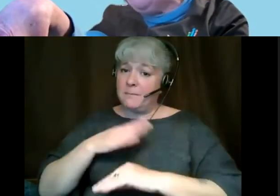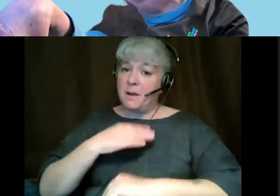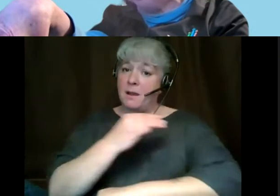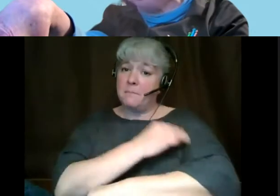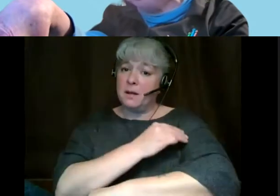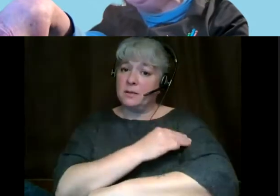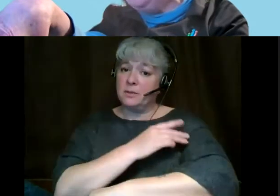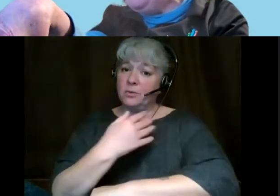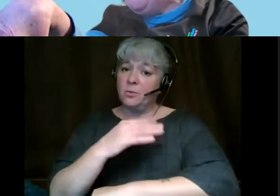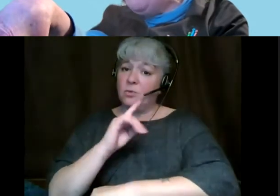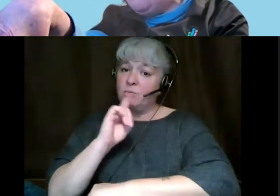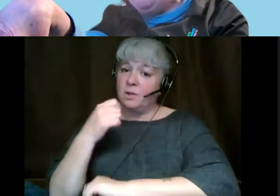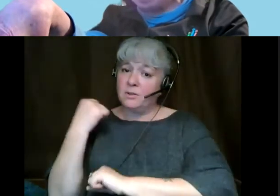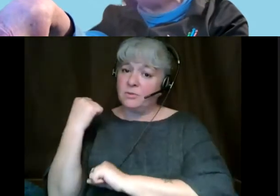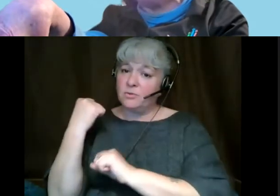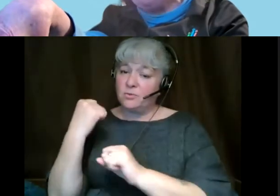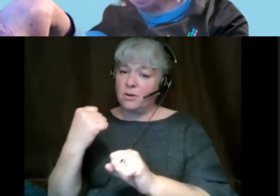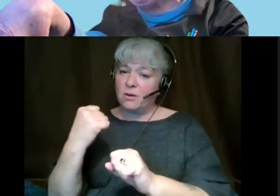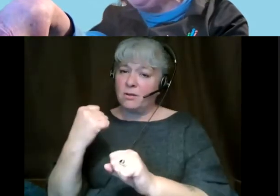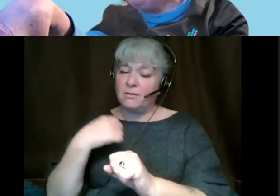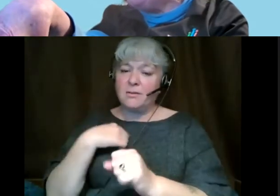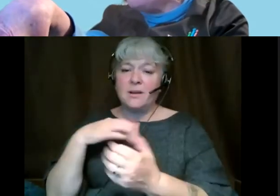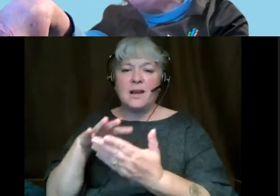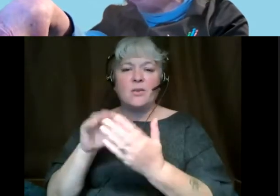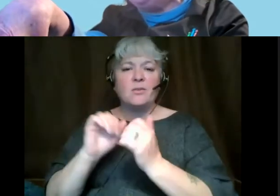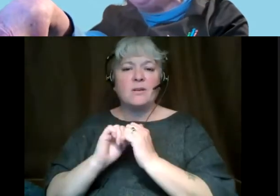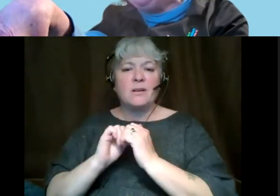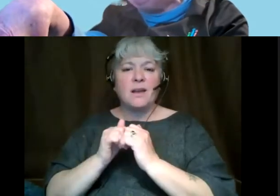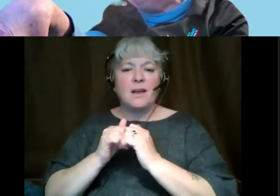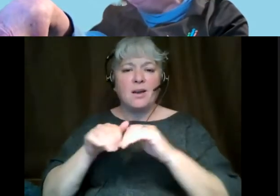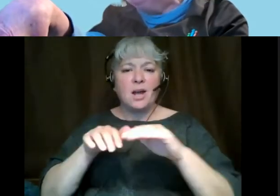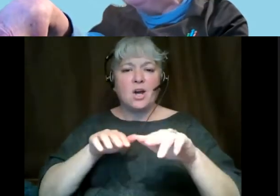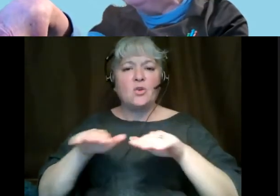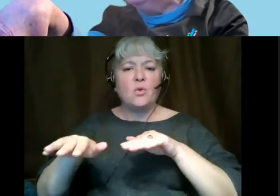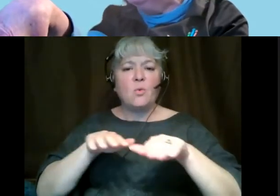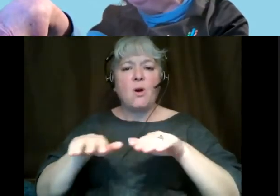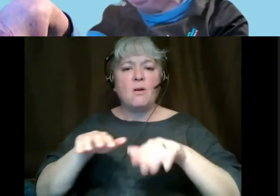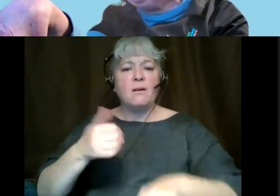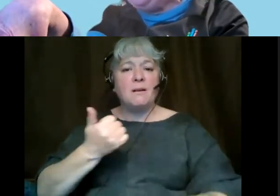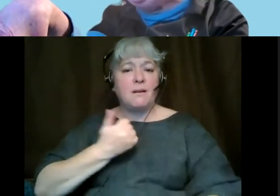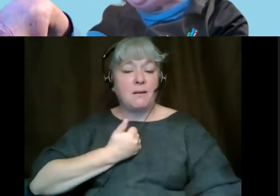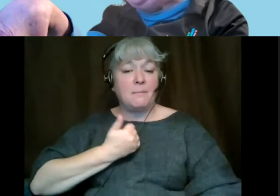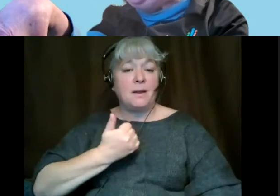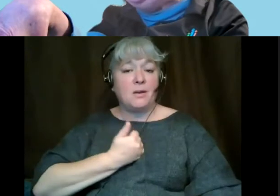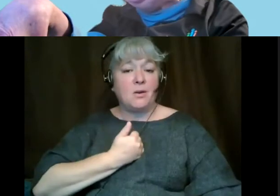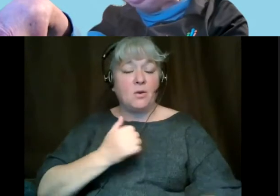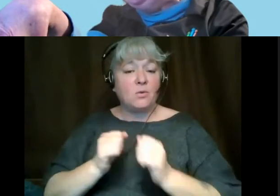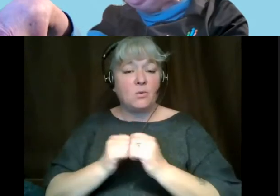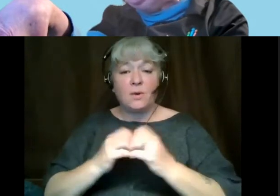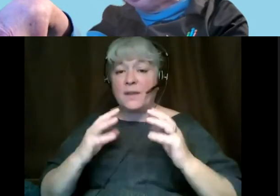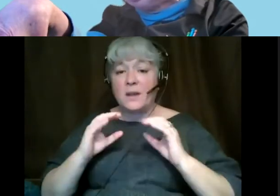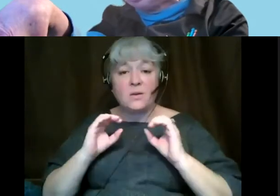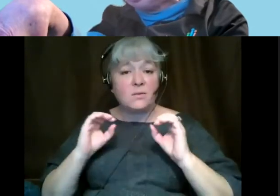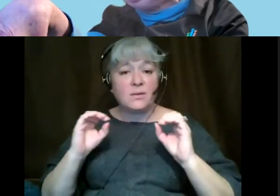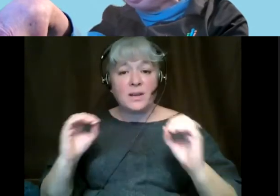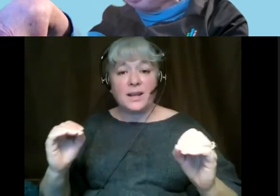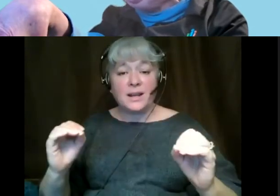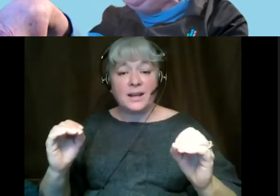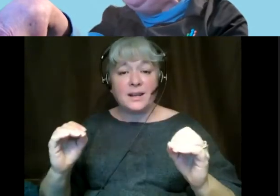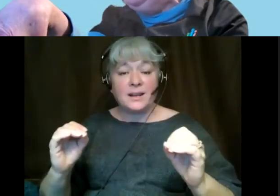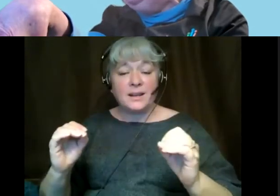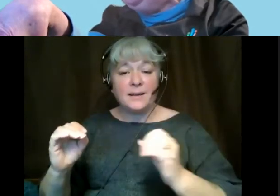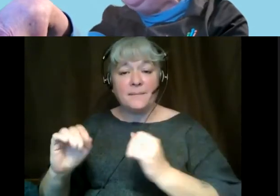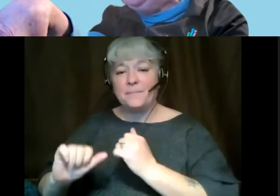So I learned how to walk on my own. without any